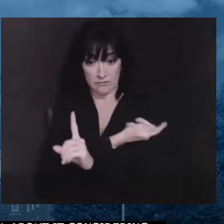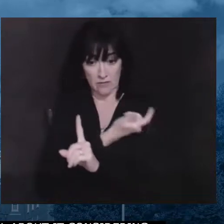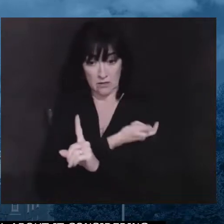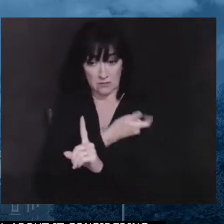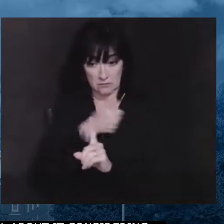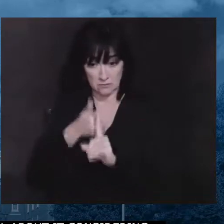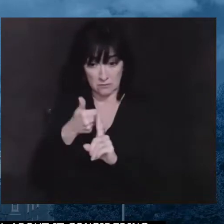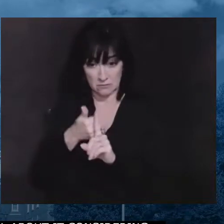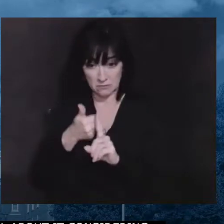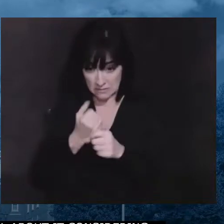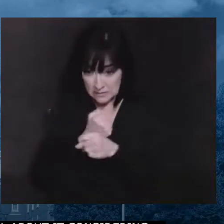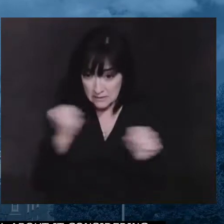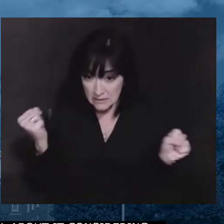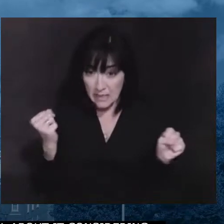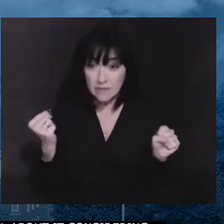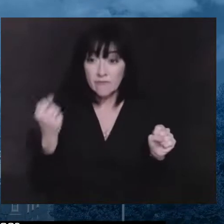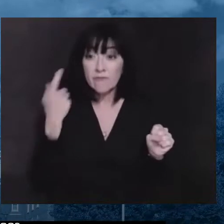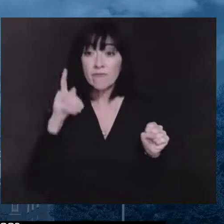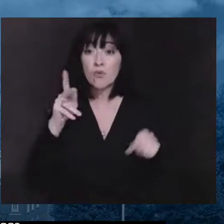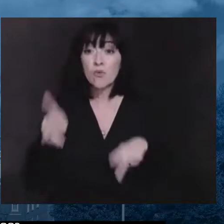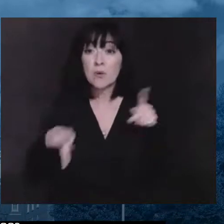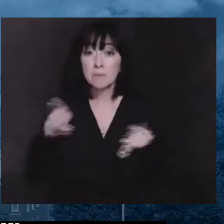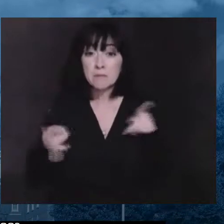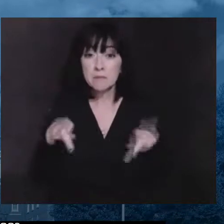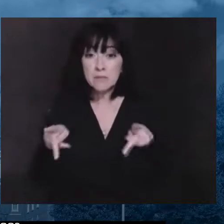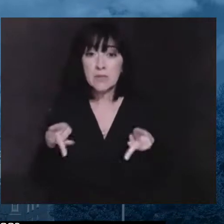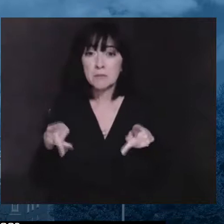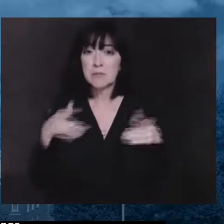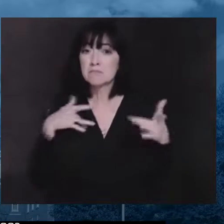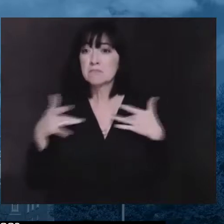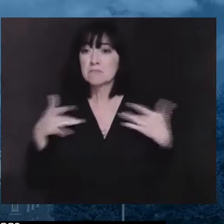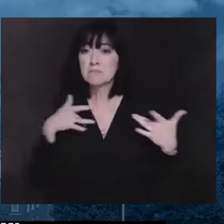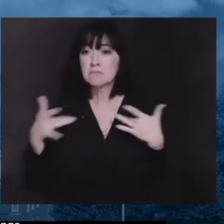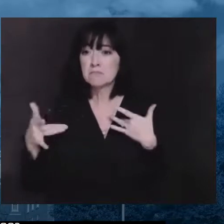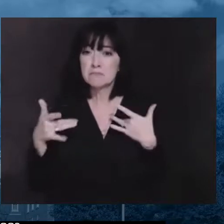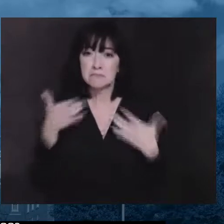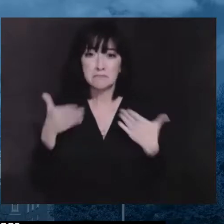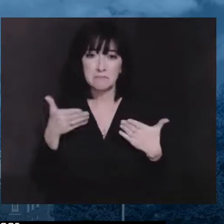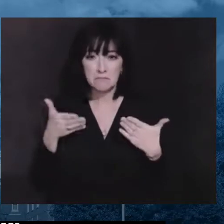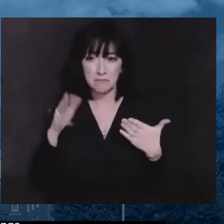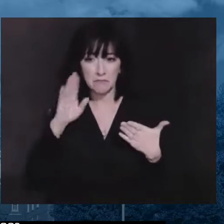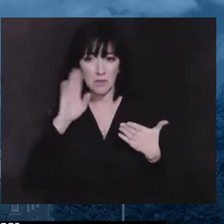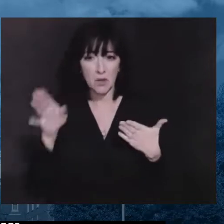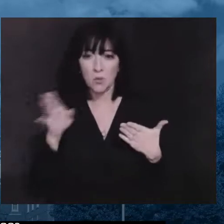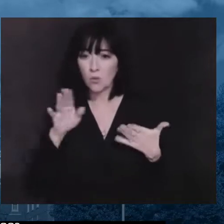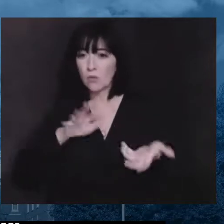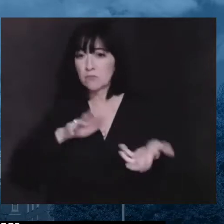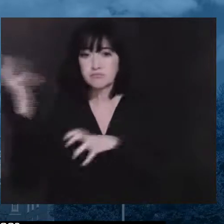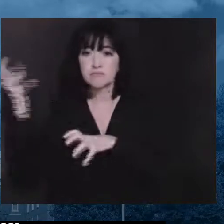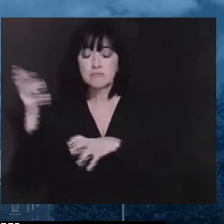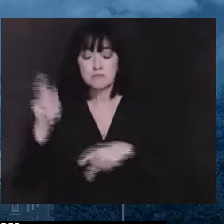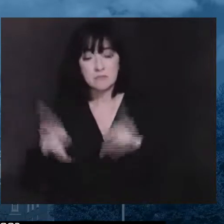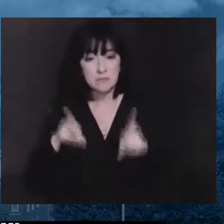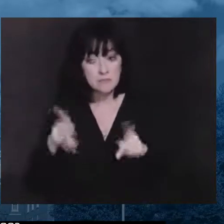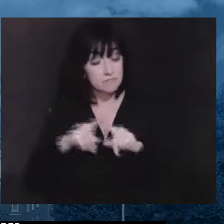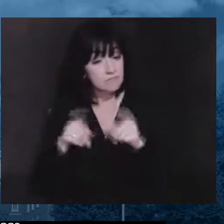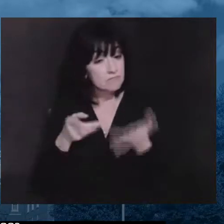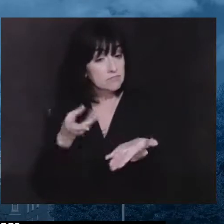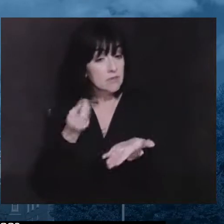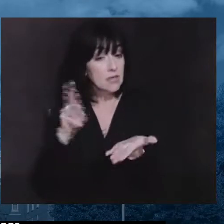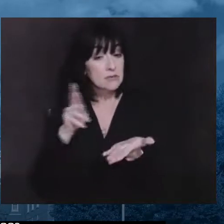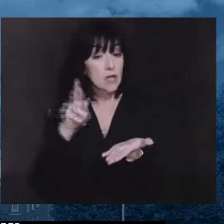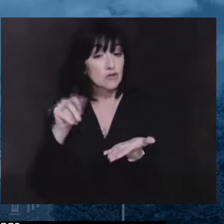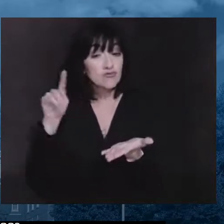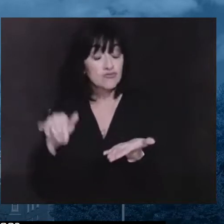Dr. Fauci, has been very strongly saying that the vaccines are safe, has gone